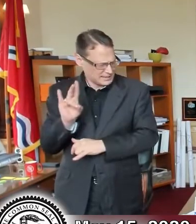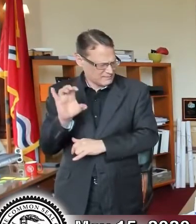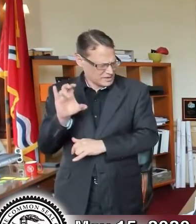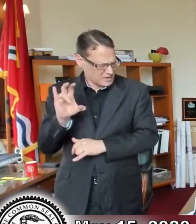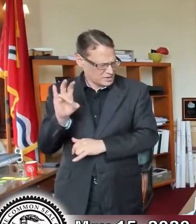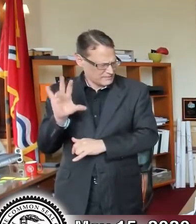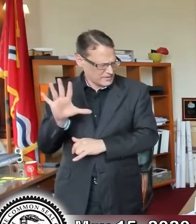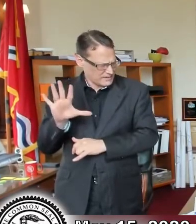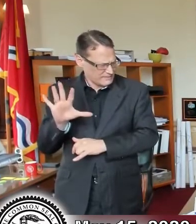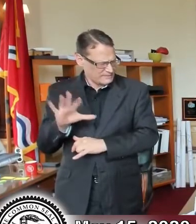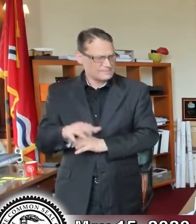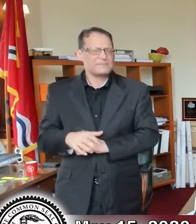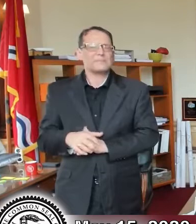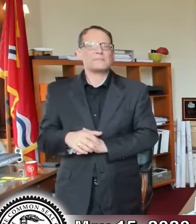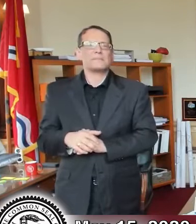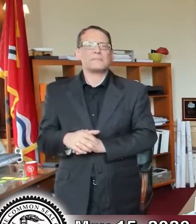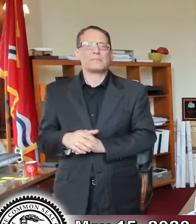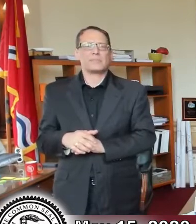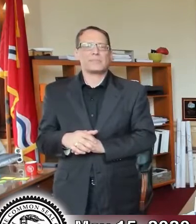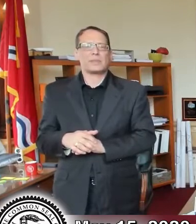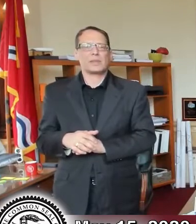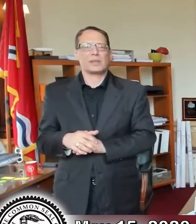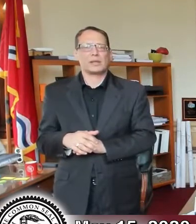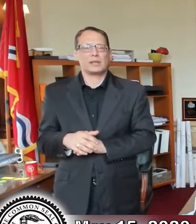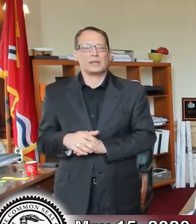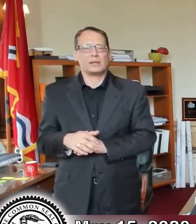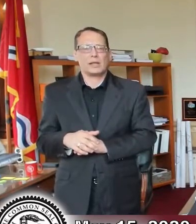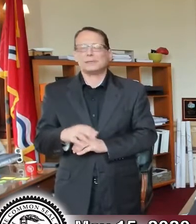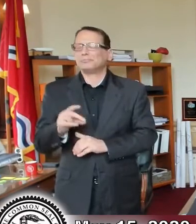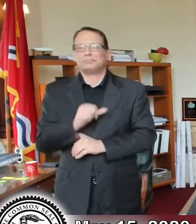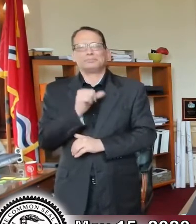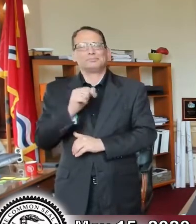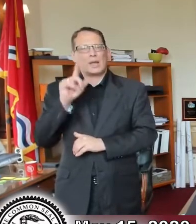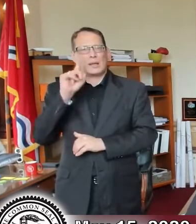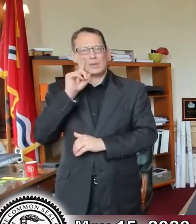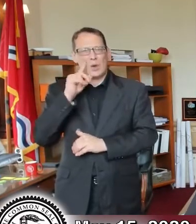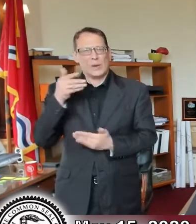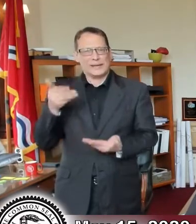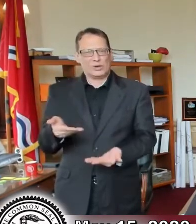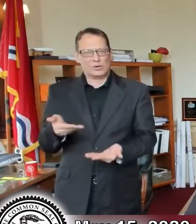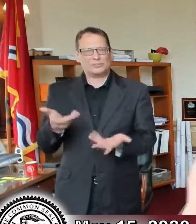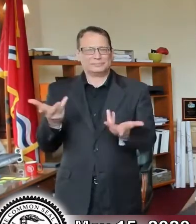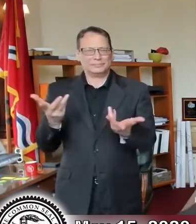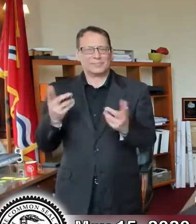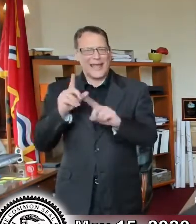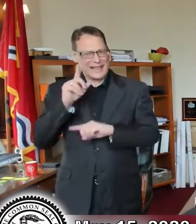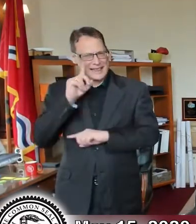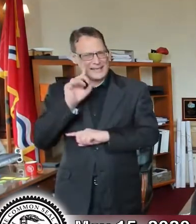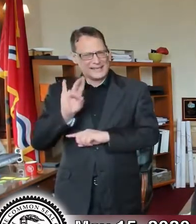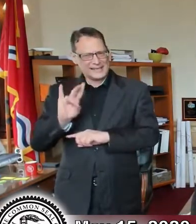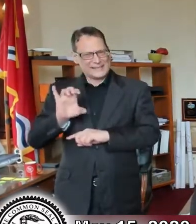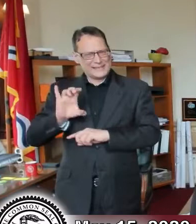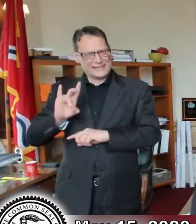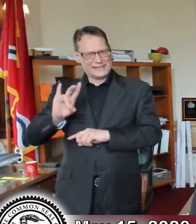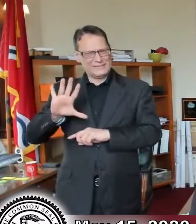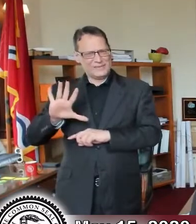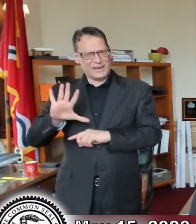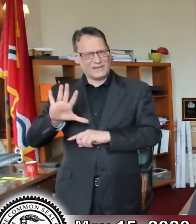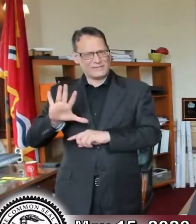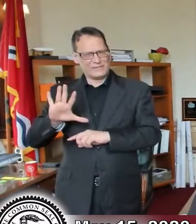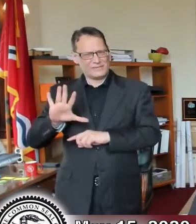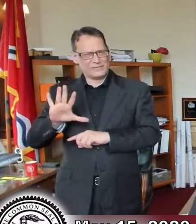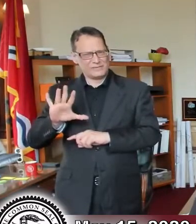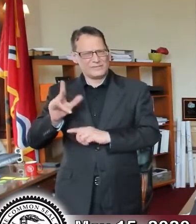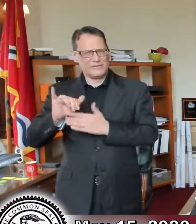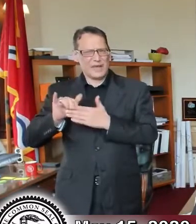775. I'm going to look at this. Well, shoot, I thought I had it here with me, but I'm pretty sure it was 775 on any given day